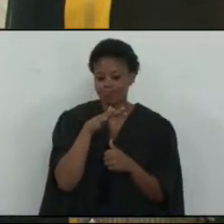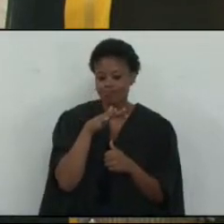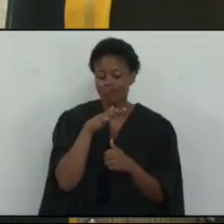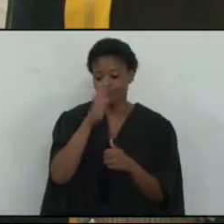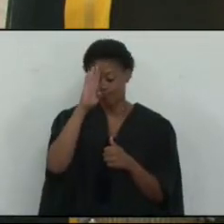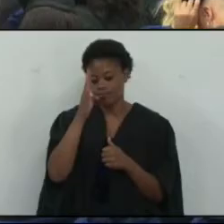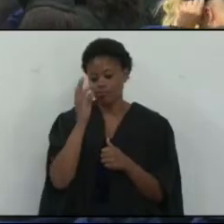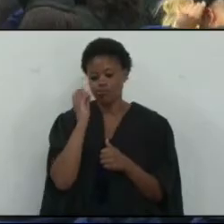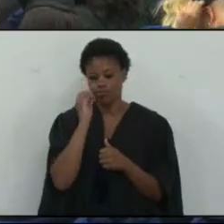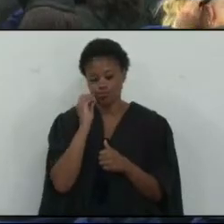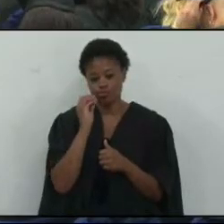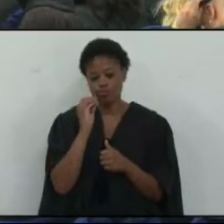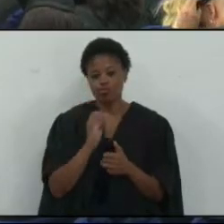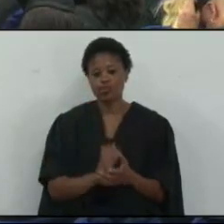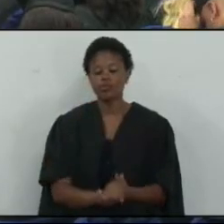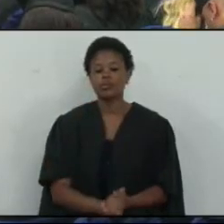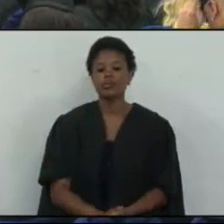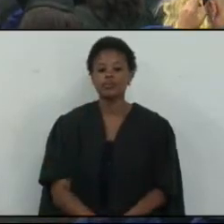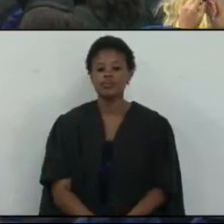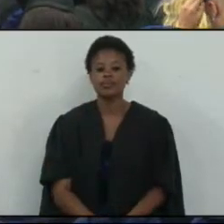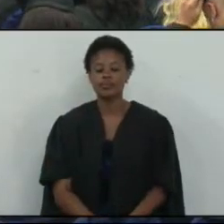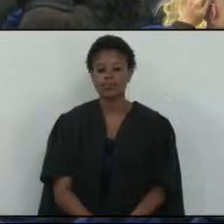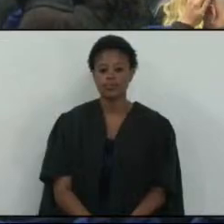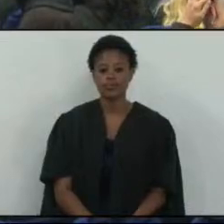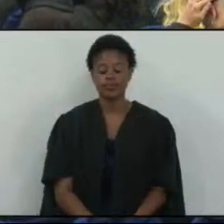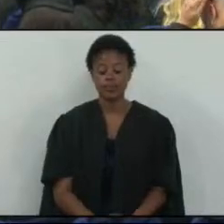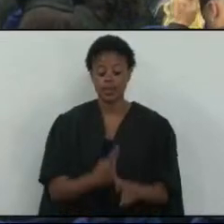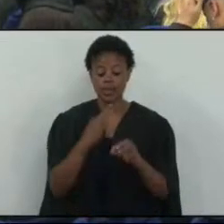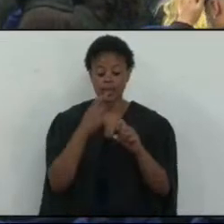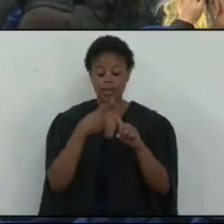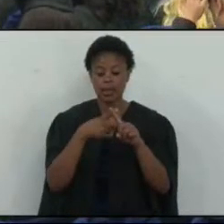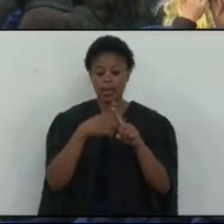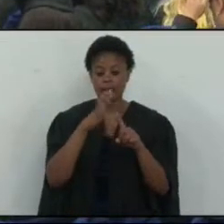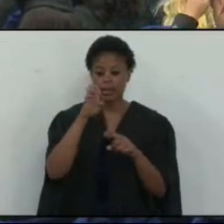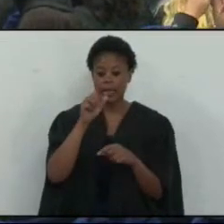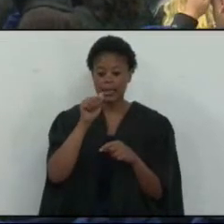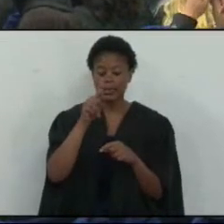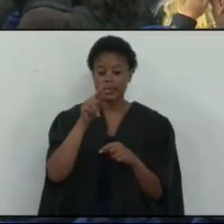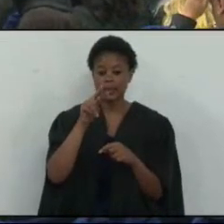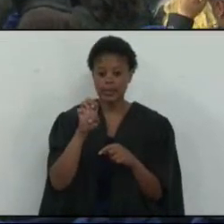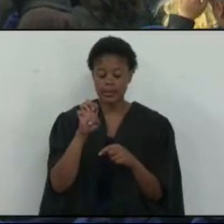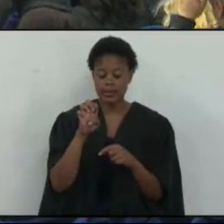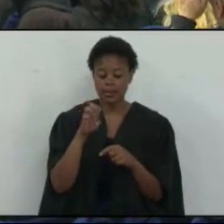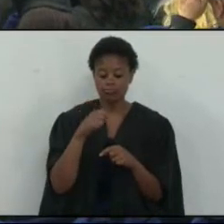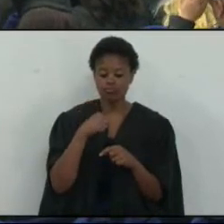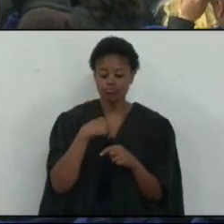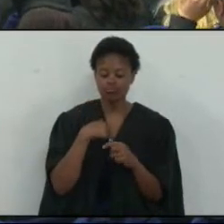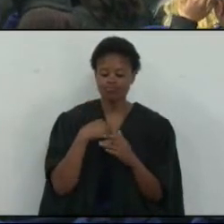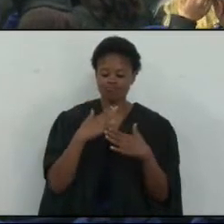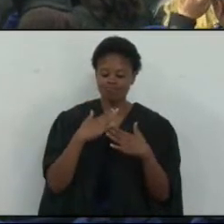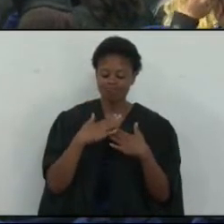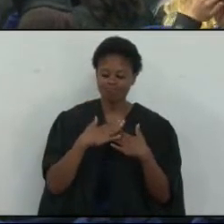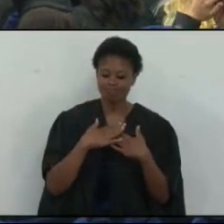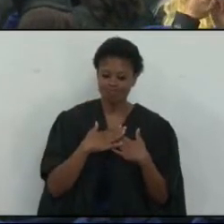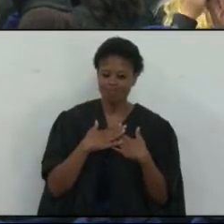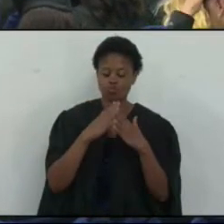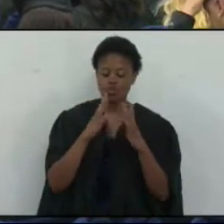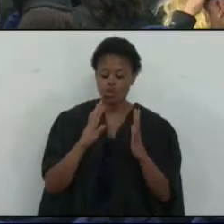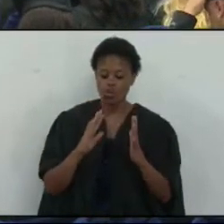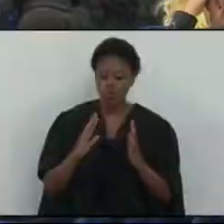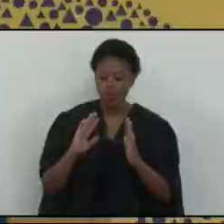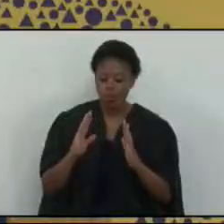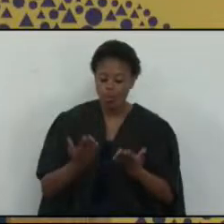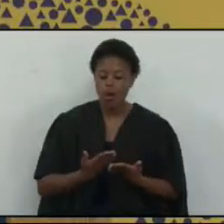dumelang. As the Executive Dean of the Faculty of Humanities, I'm delighted to extend a warm welcome to you